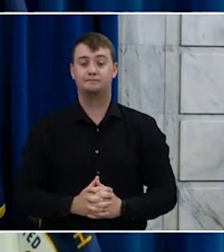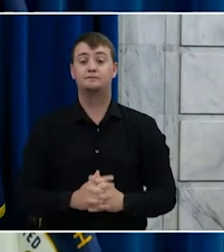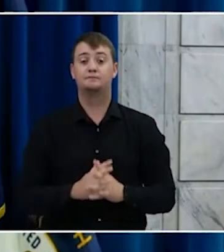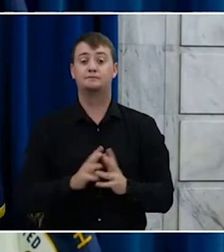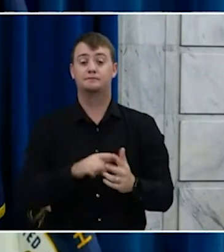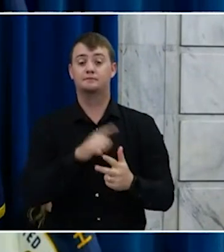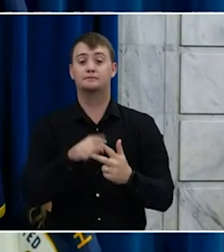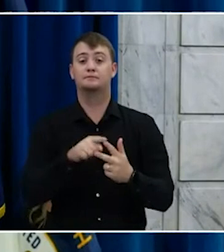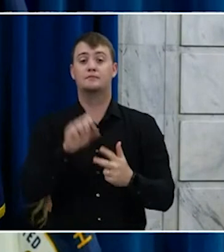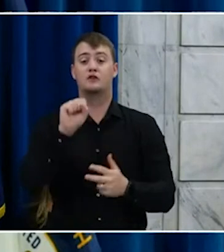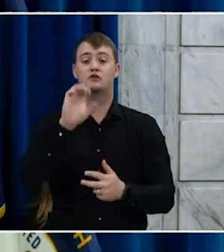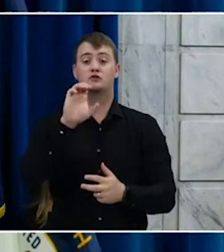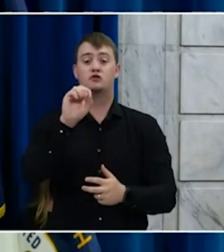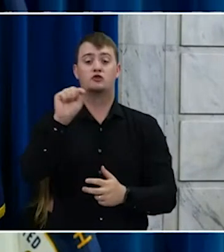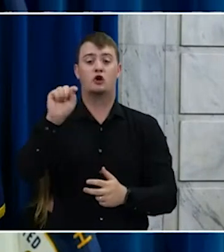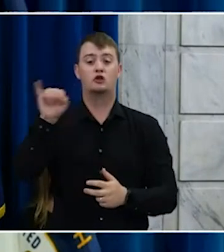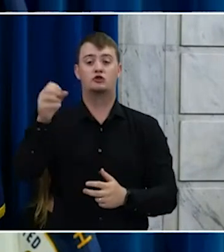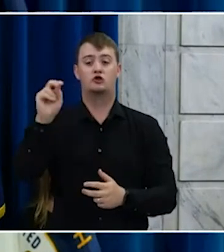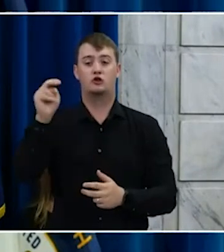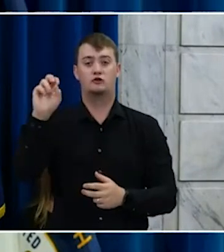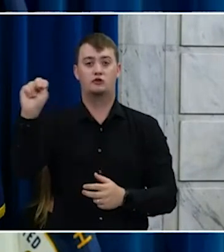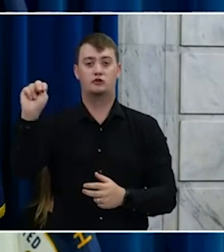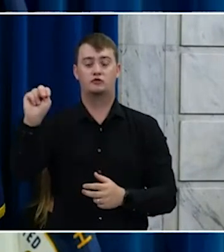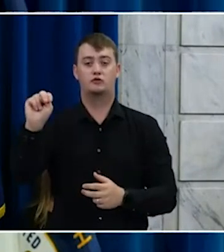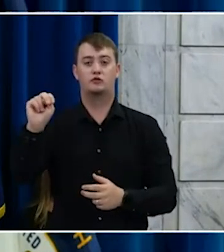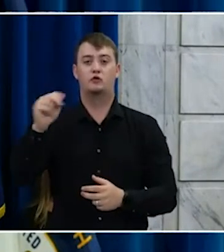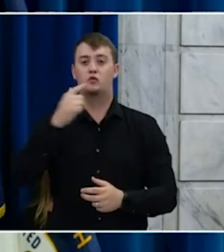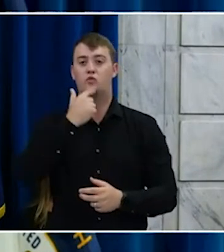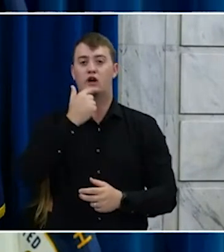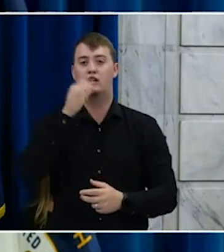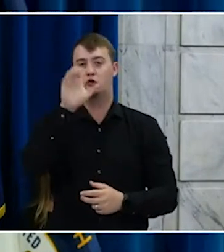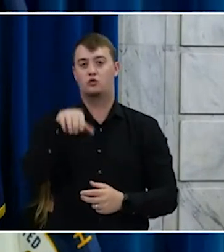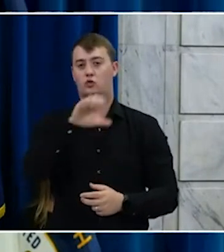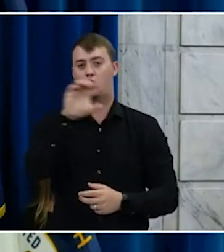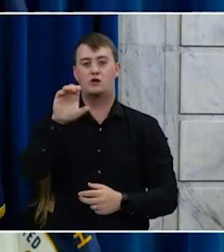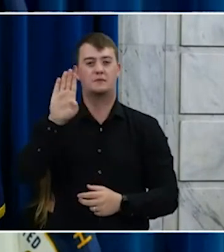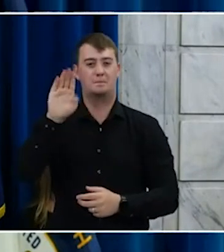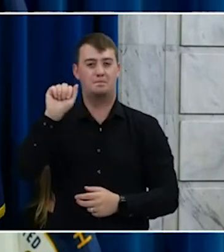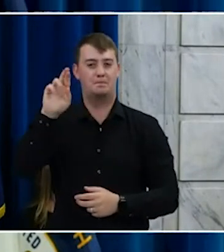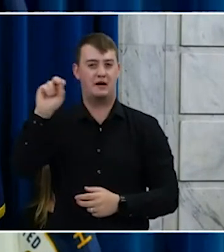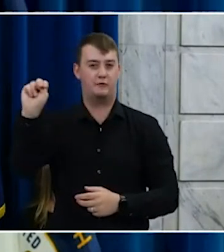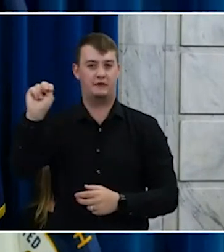Next, we have Scott Johnson from Red Cross Elementary School in Barron County.